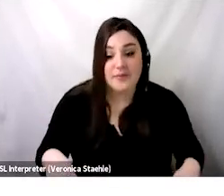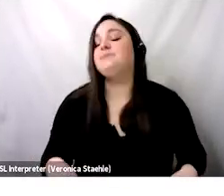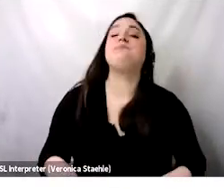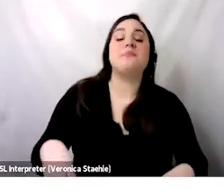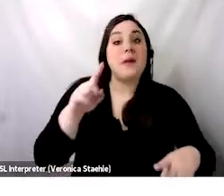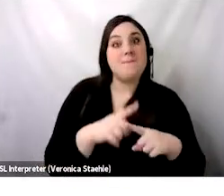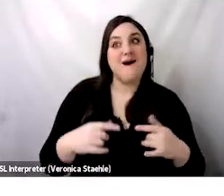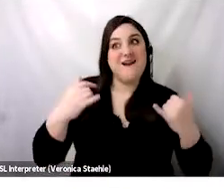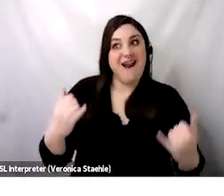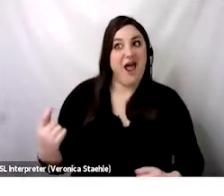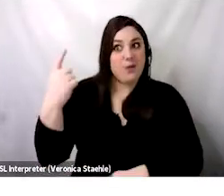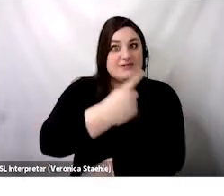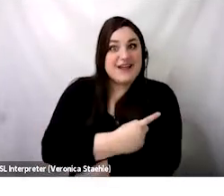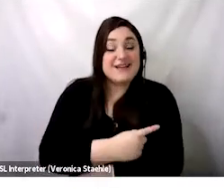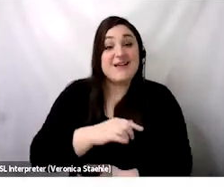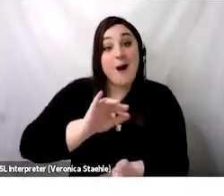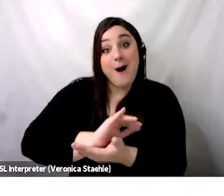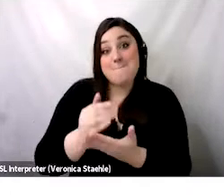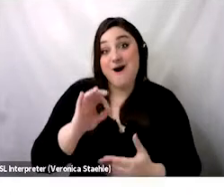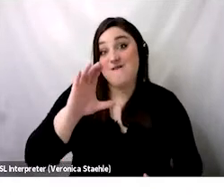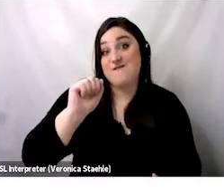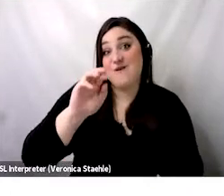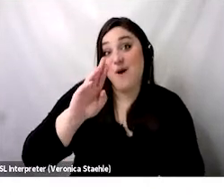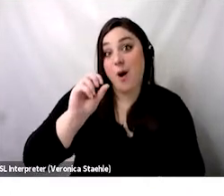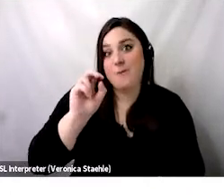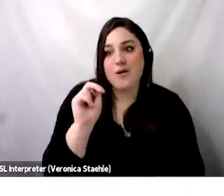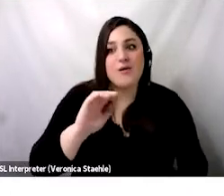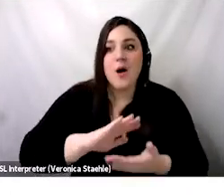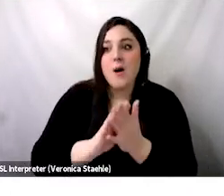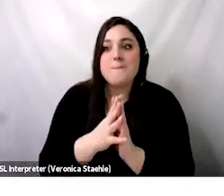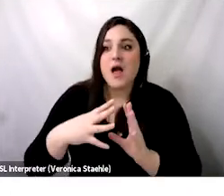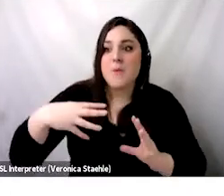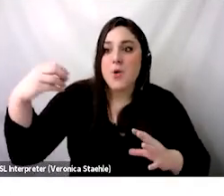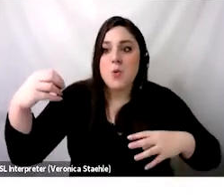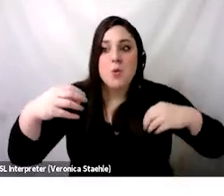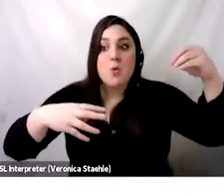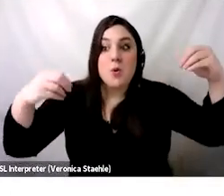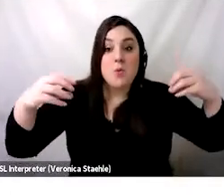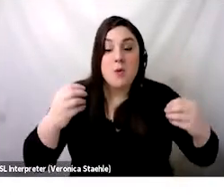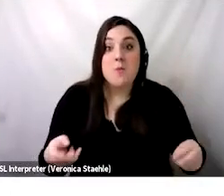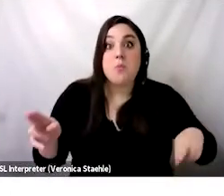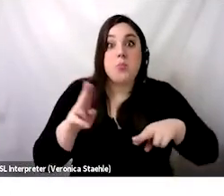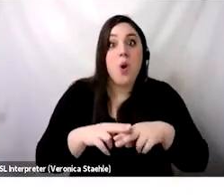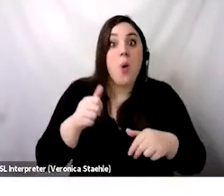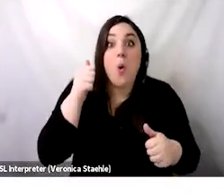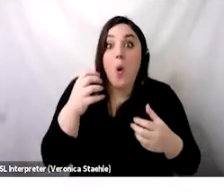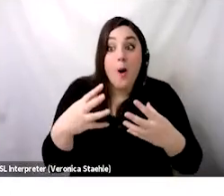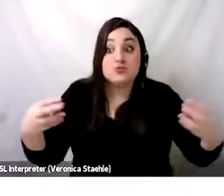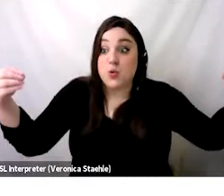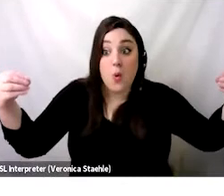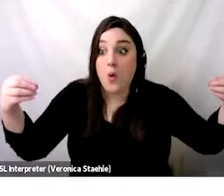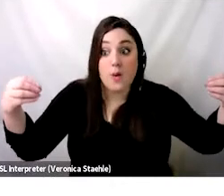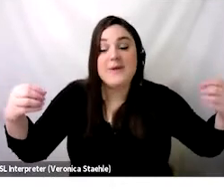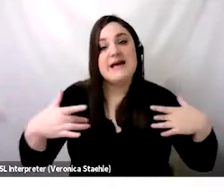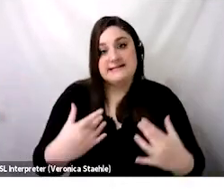that's now being fused into the air because we're cutting down the forests. When we talked about